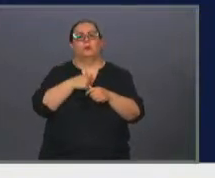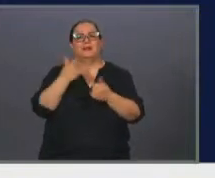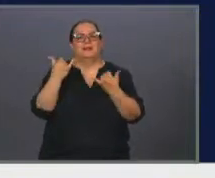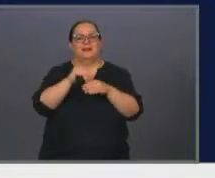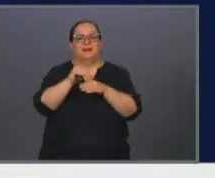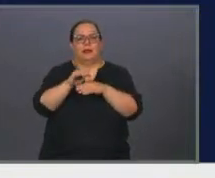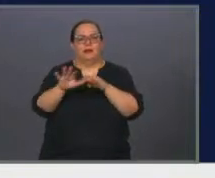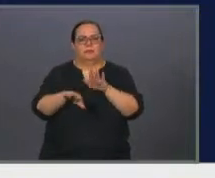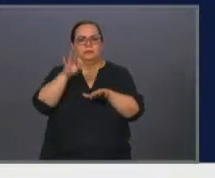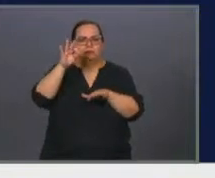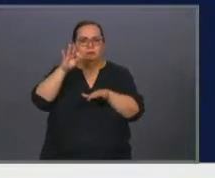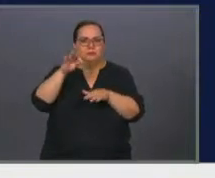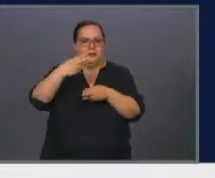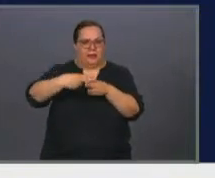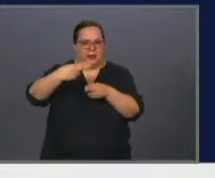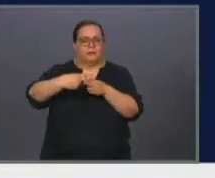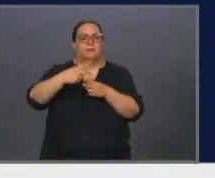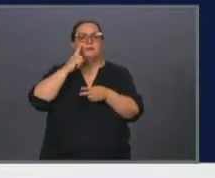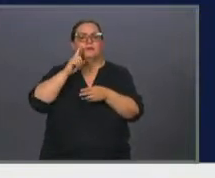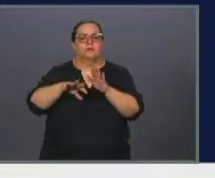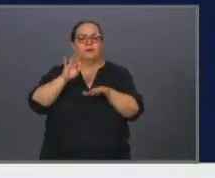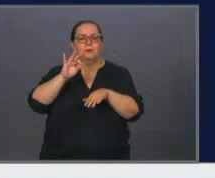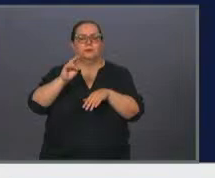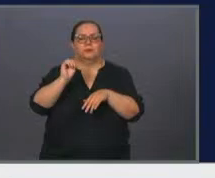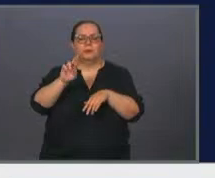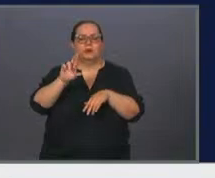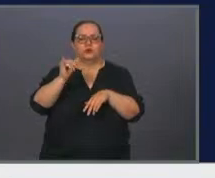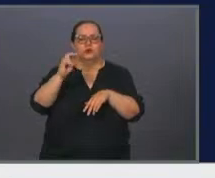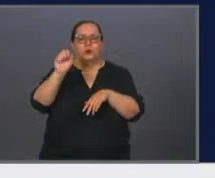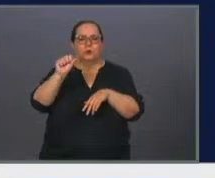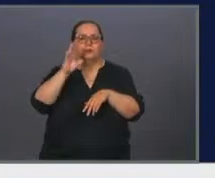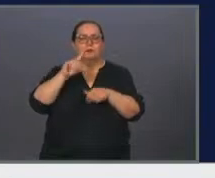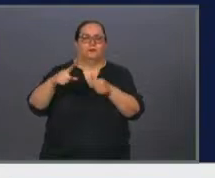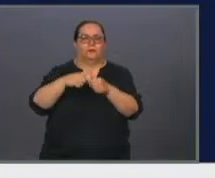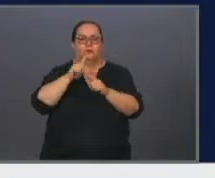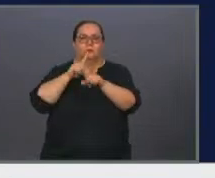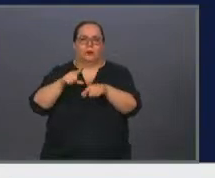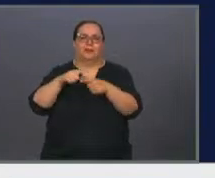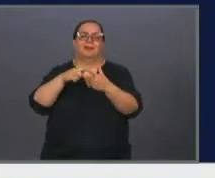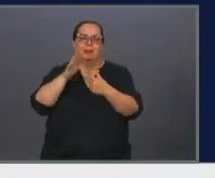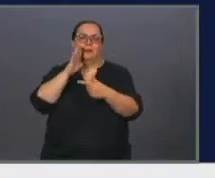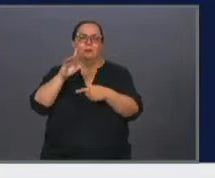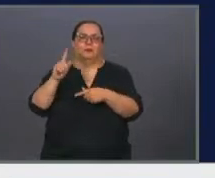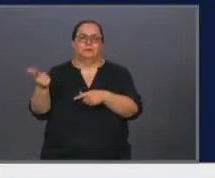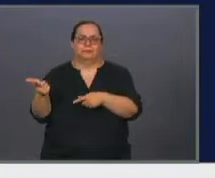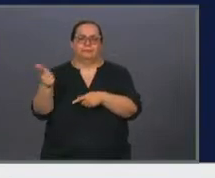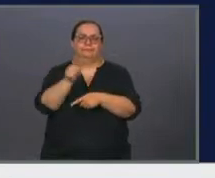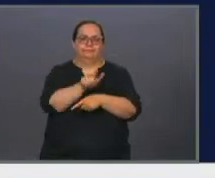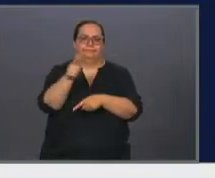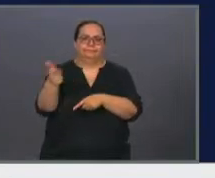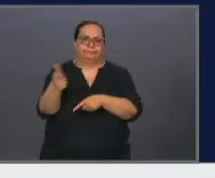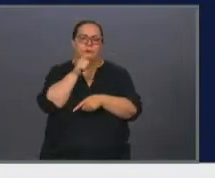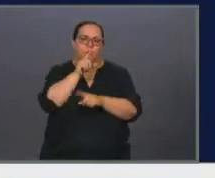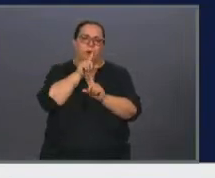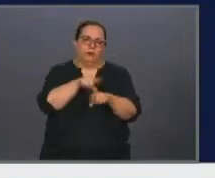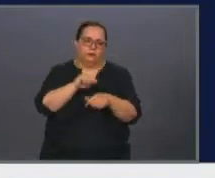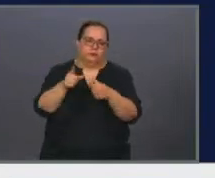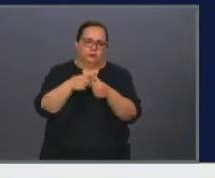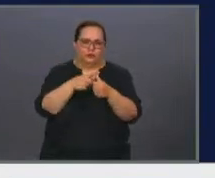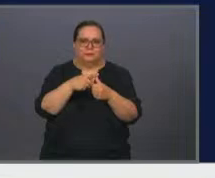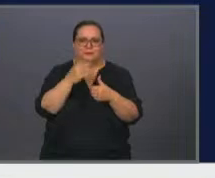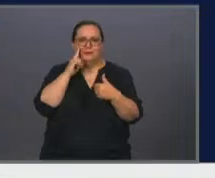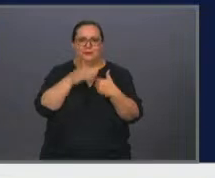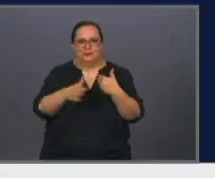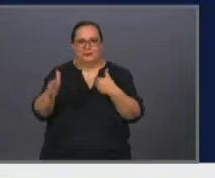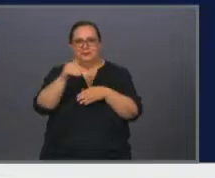initial response to the first question. We'll then alternate who answers first on the remaining questions throughout the debate. So